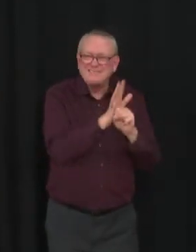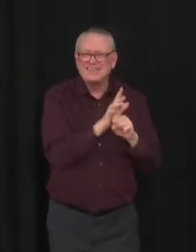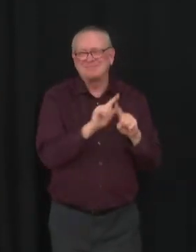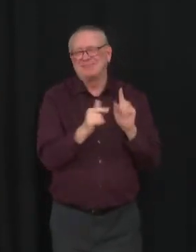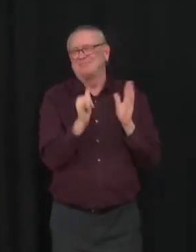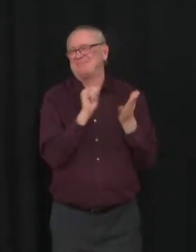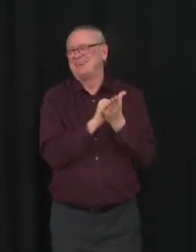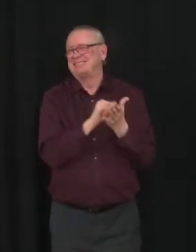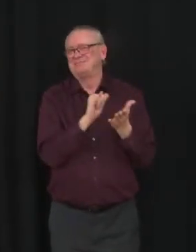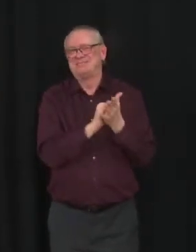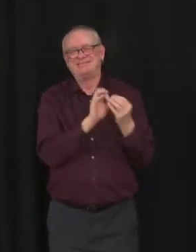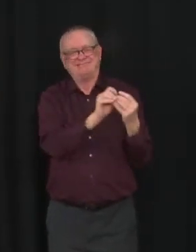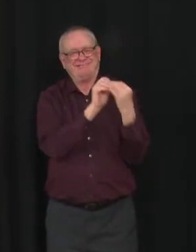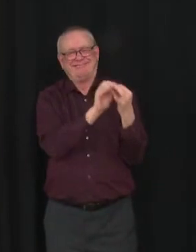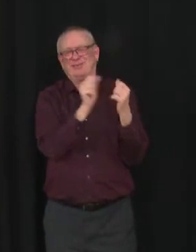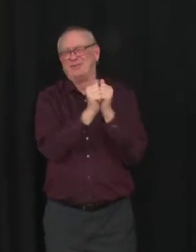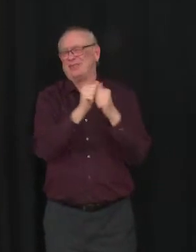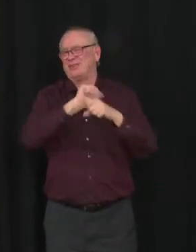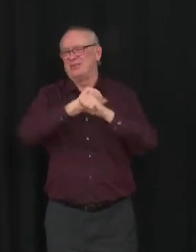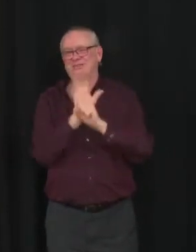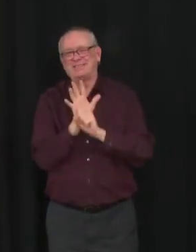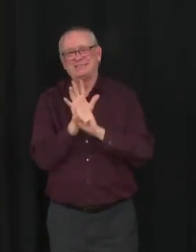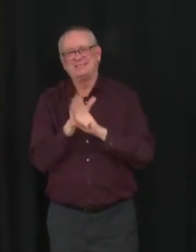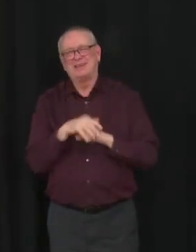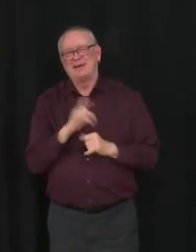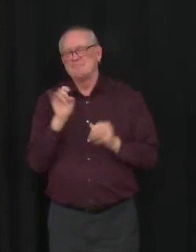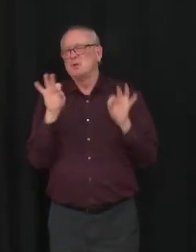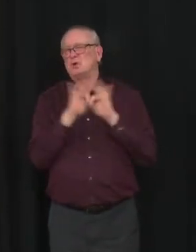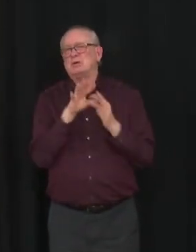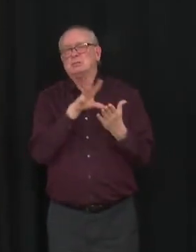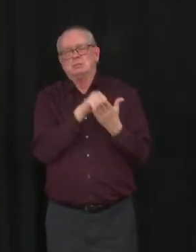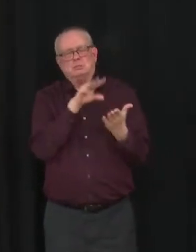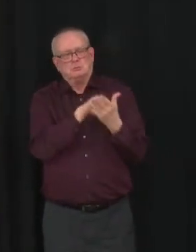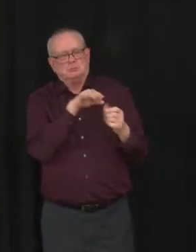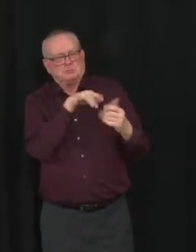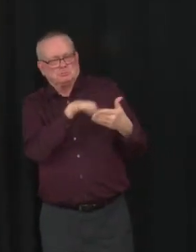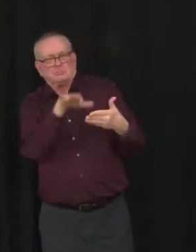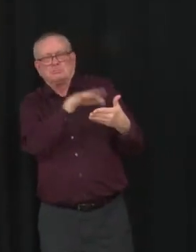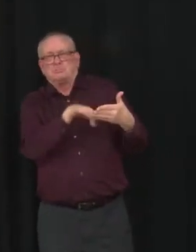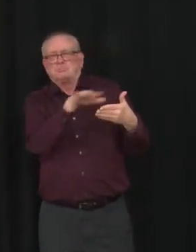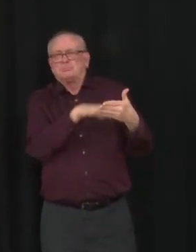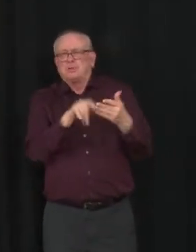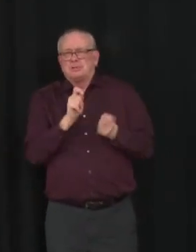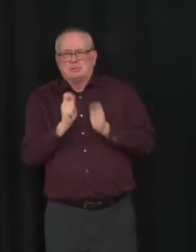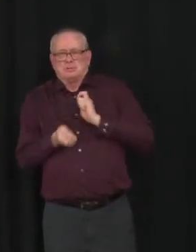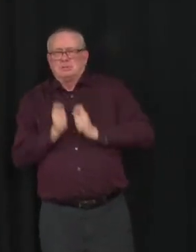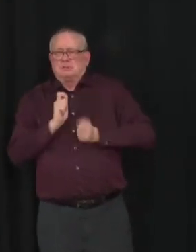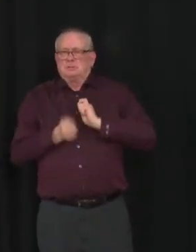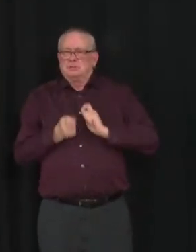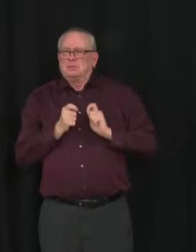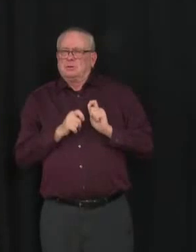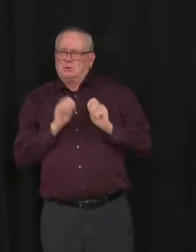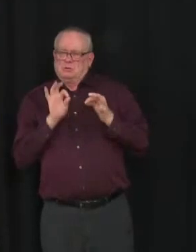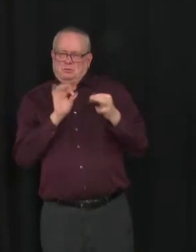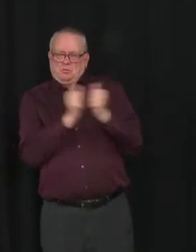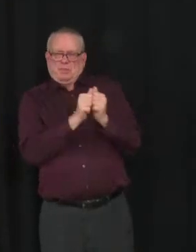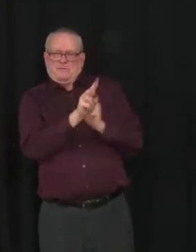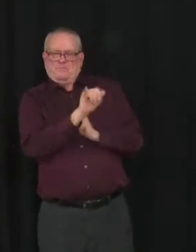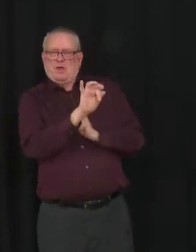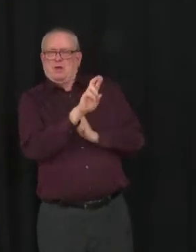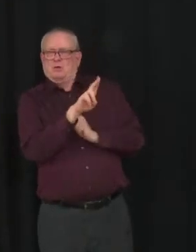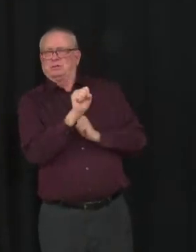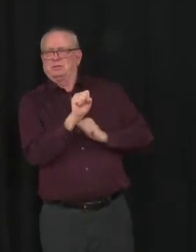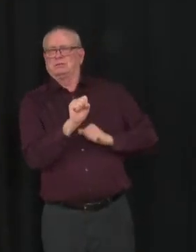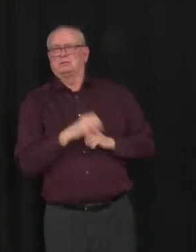is learn as fast as possible and make adjustments to respond to what we learn. Let me reiterate what we know